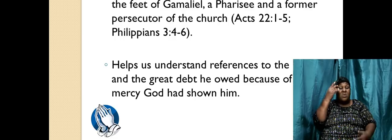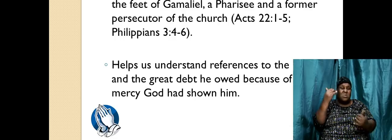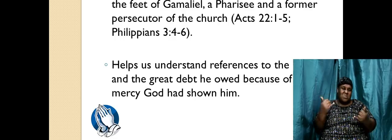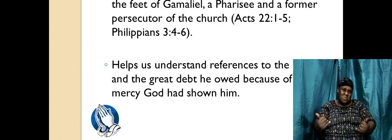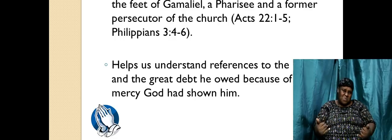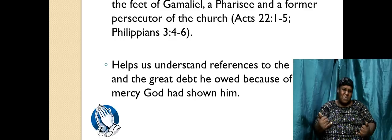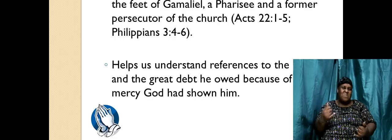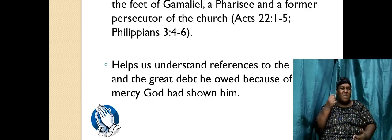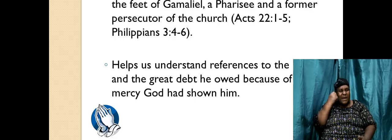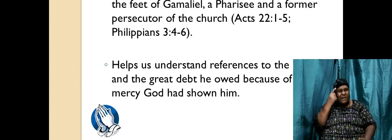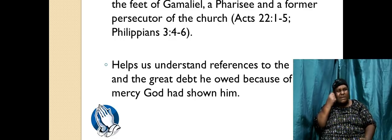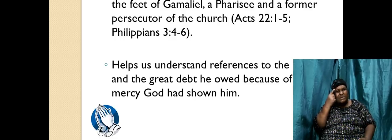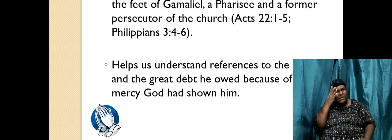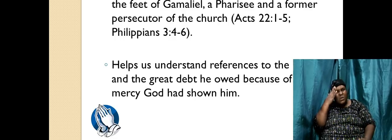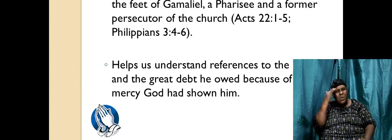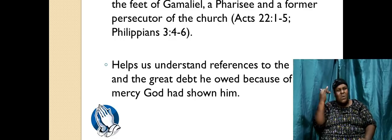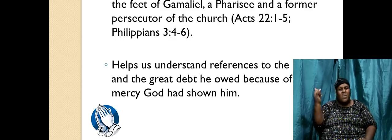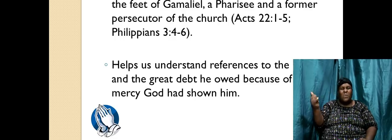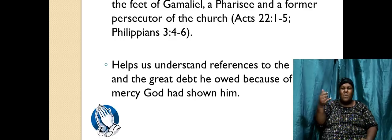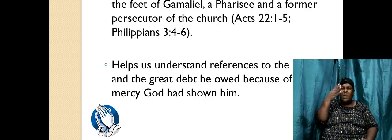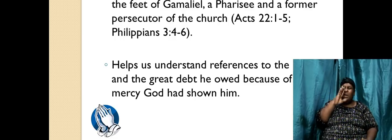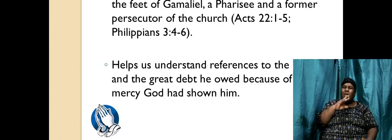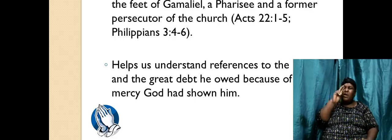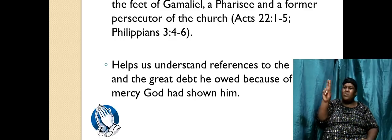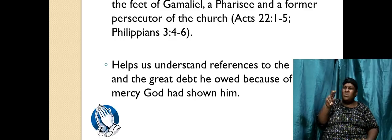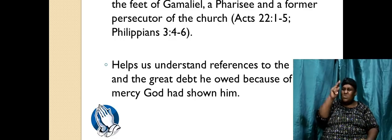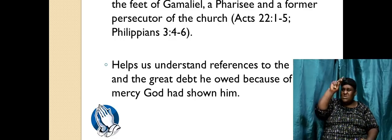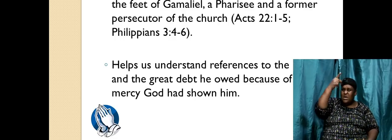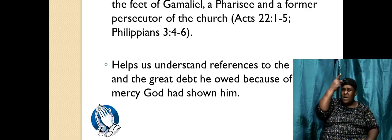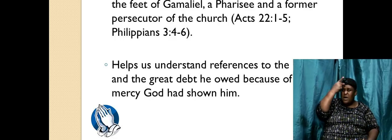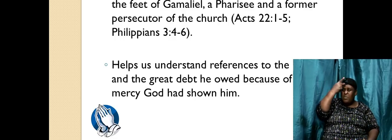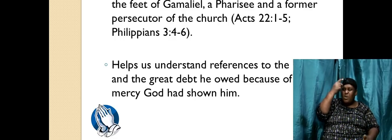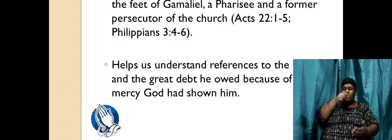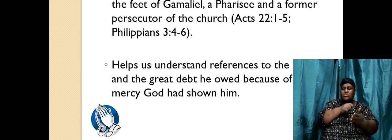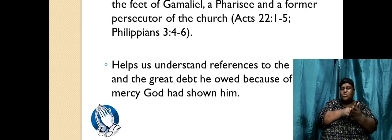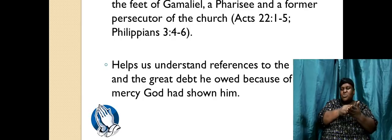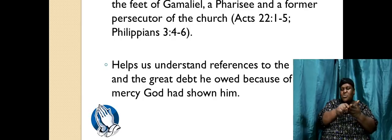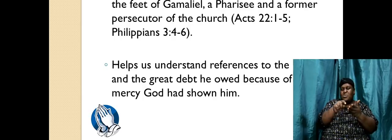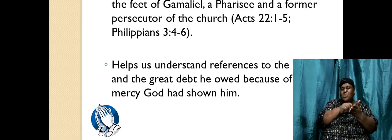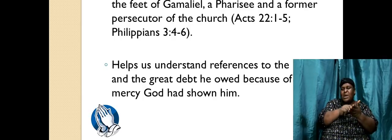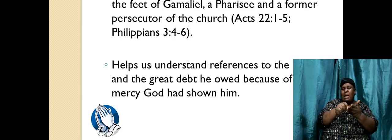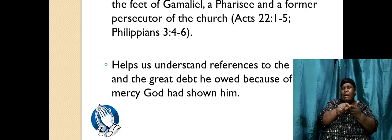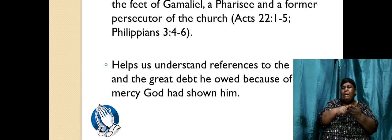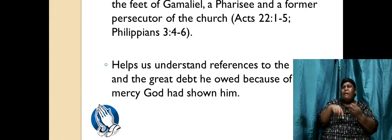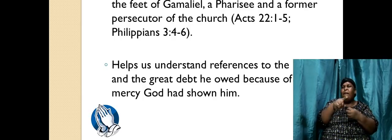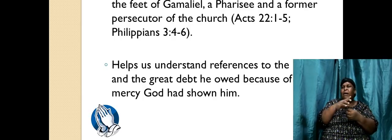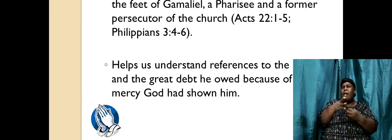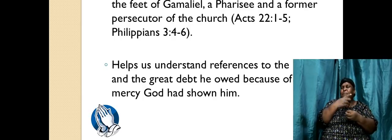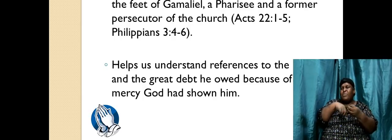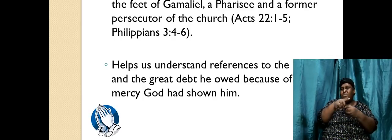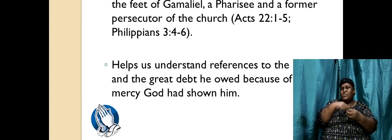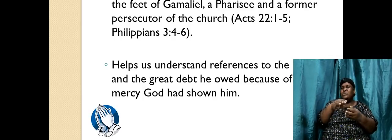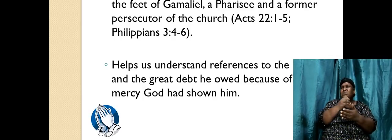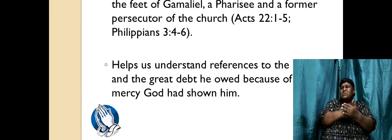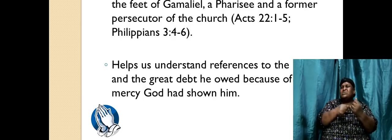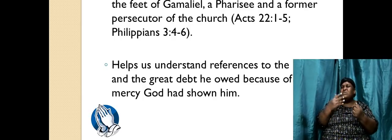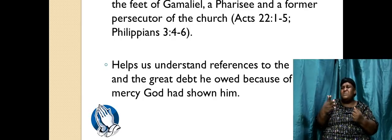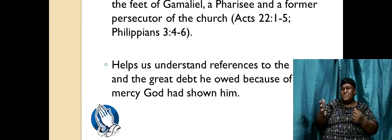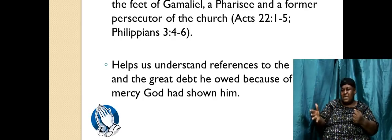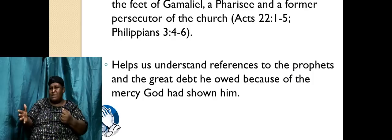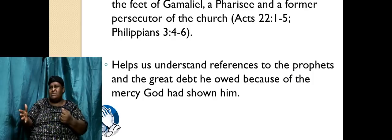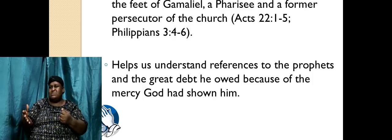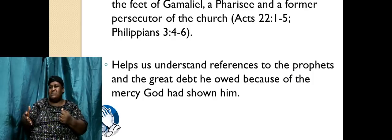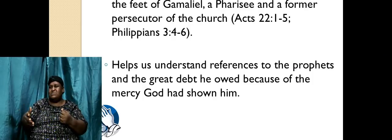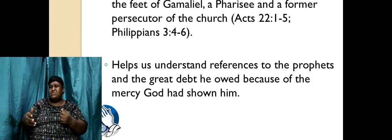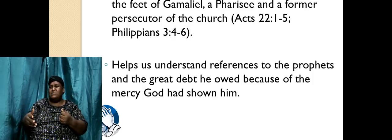used him to write about some stuff as it was to types and shadows and it relates to the Old Testament. And that is why it's even